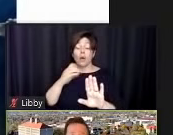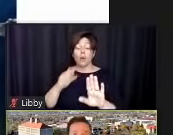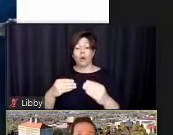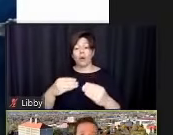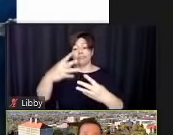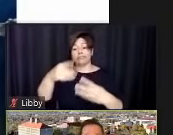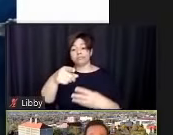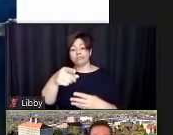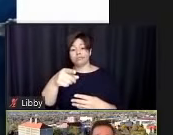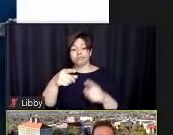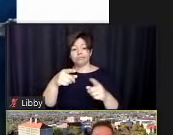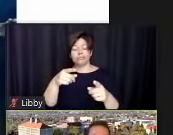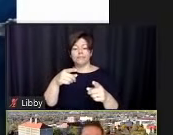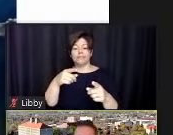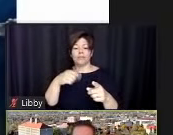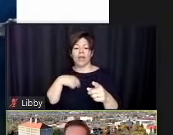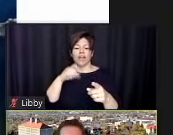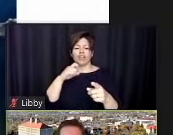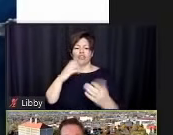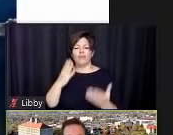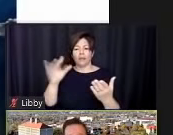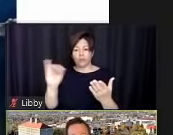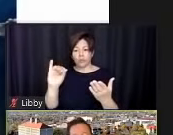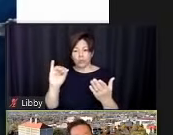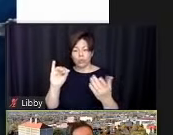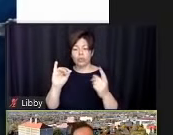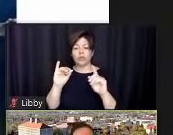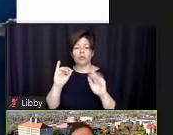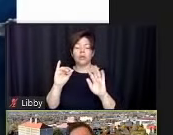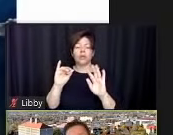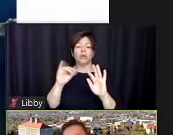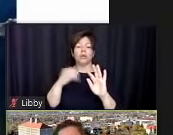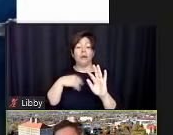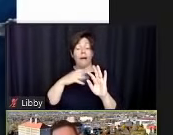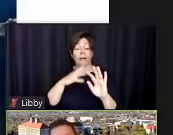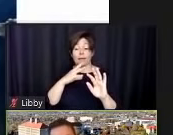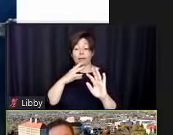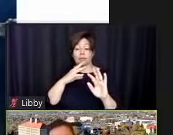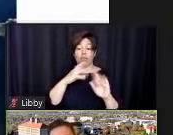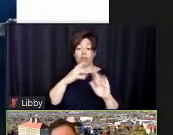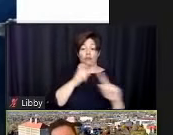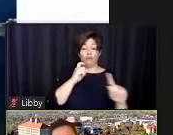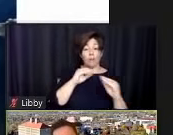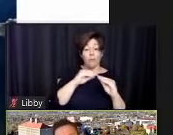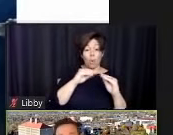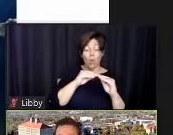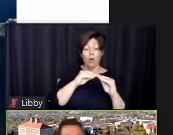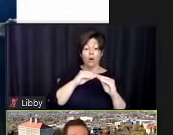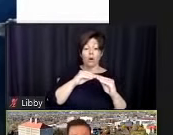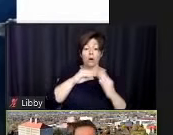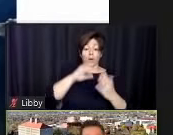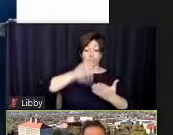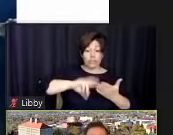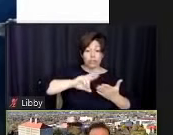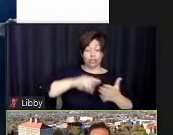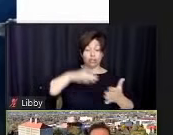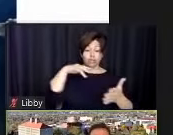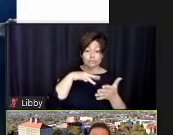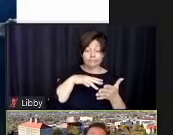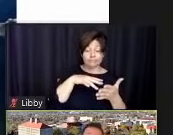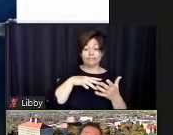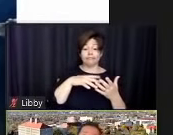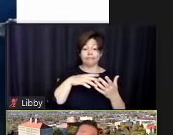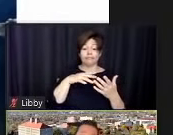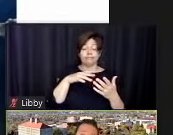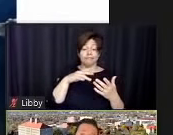just to contextualize, I should have offered this as well. I can speak to it from the scholarship perspective, as I will, and make